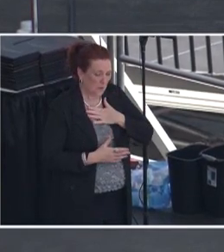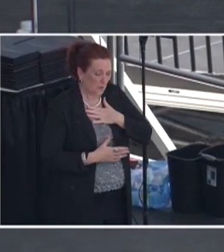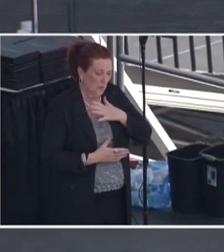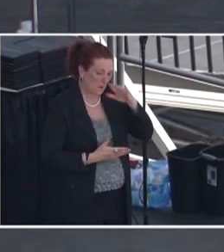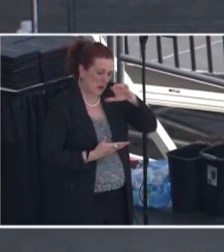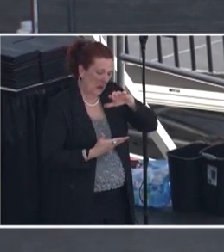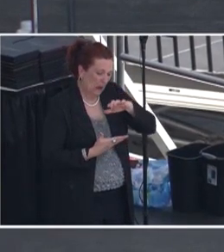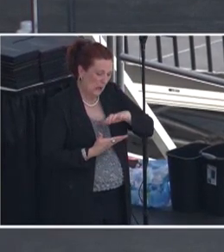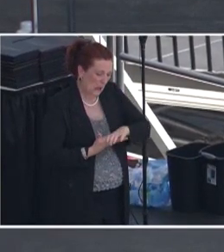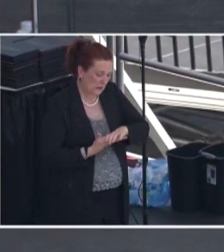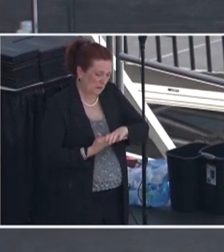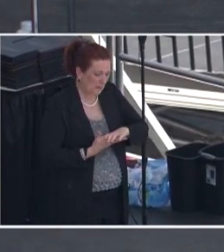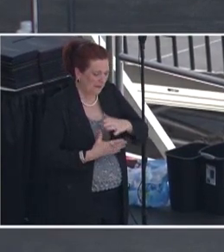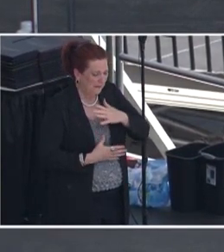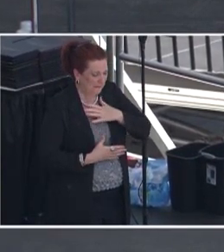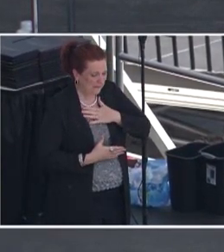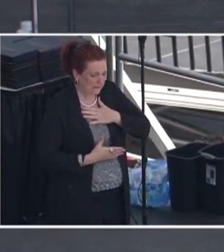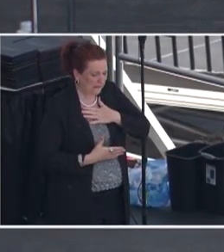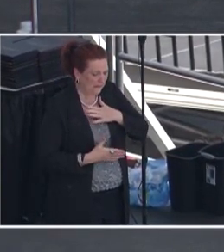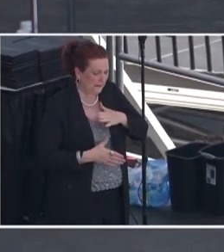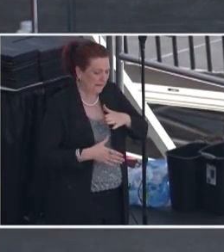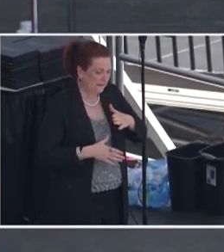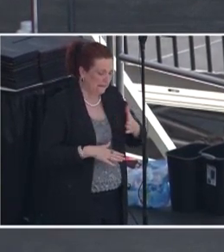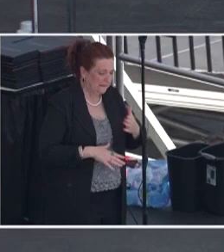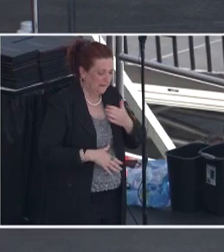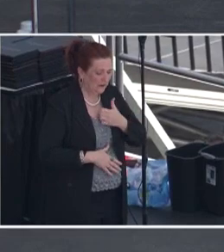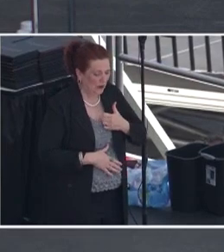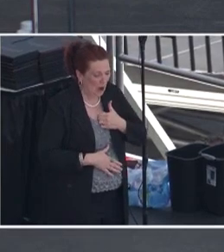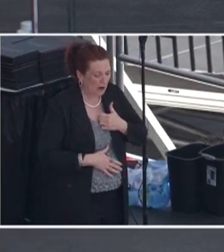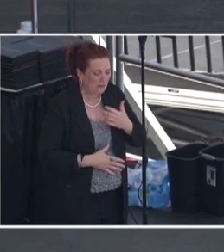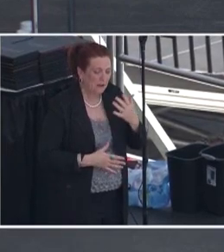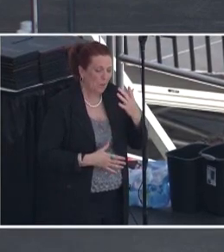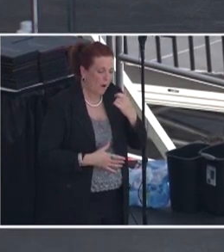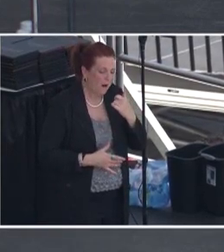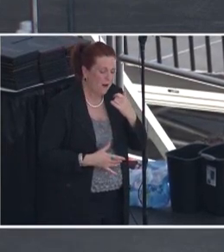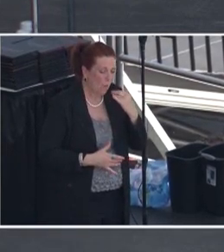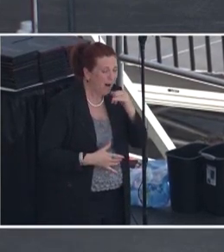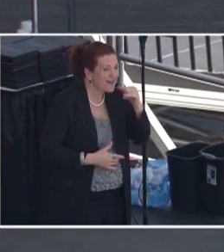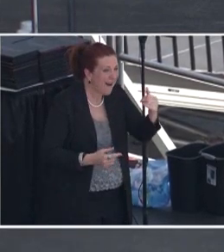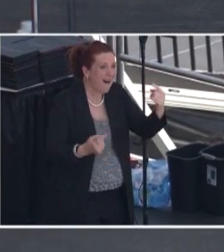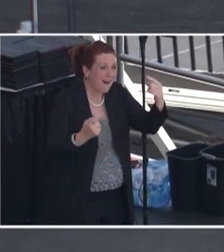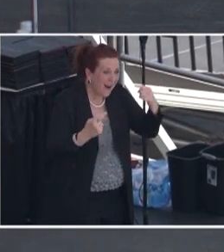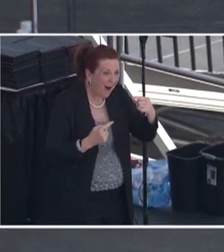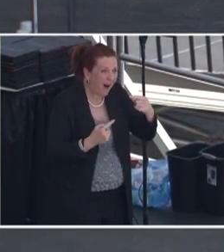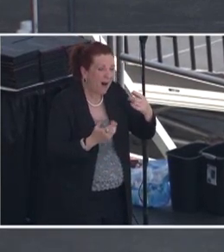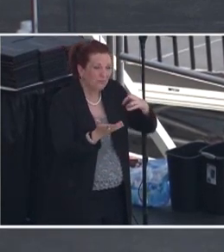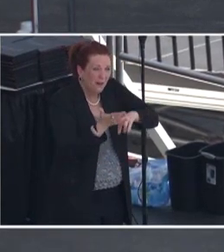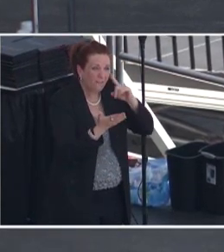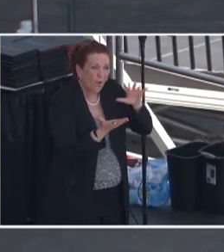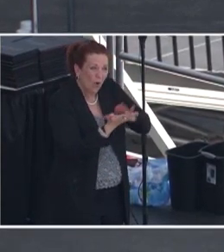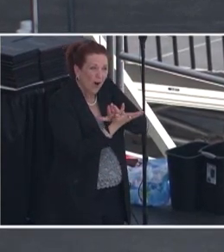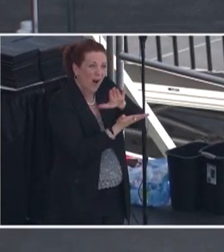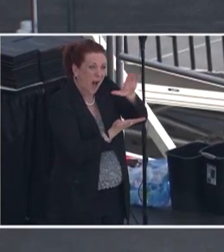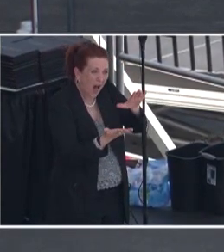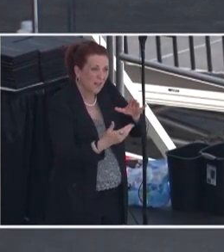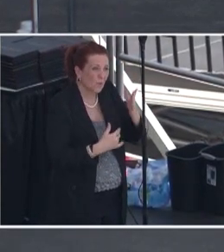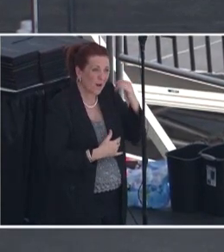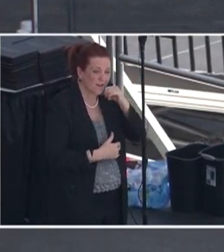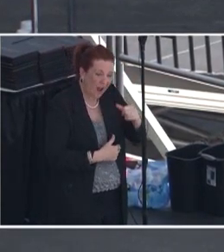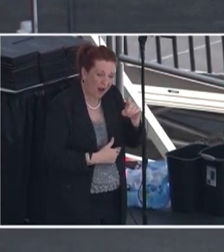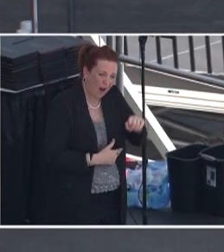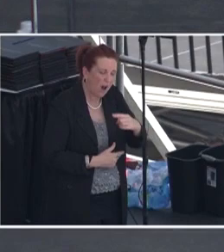and register for a class at Bergen Community College. I had received my child development